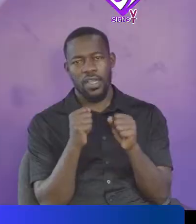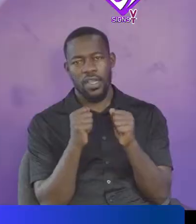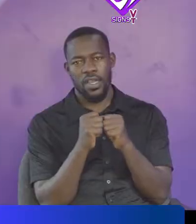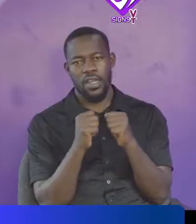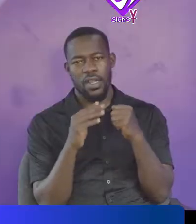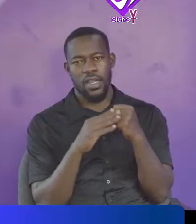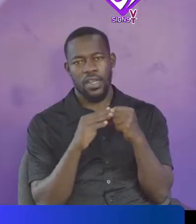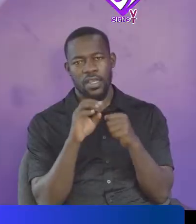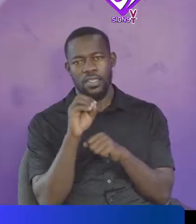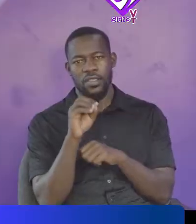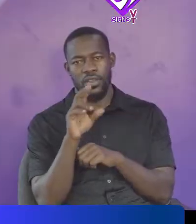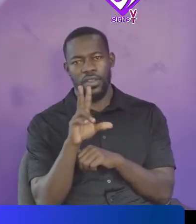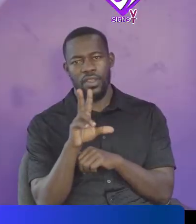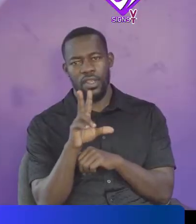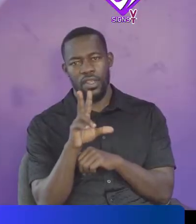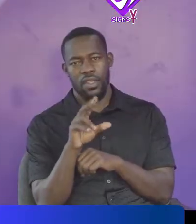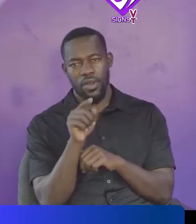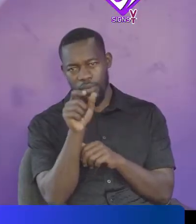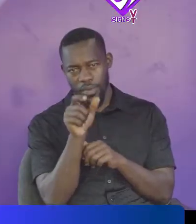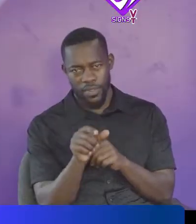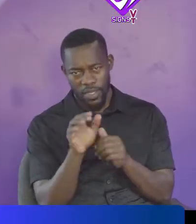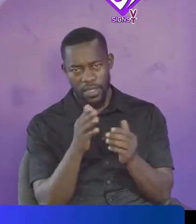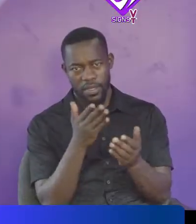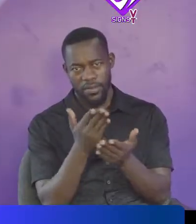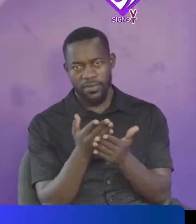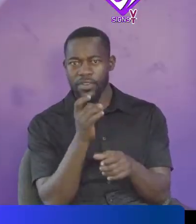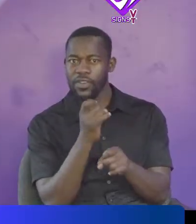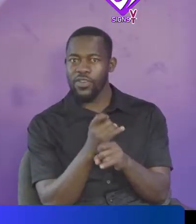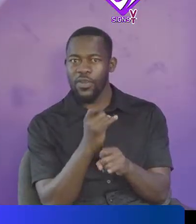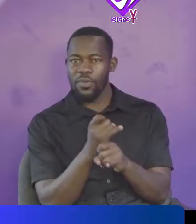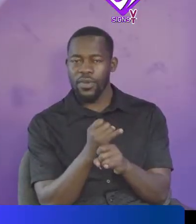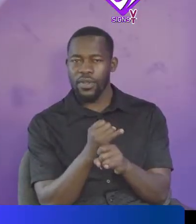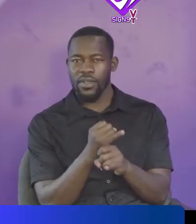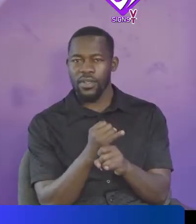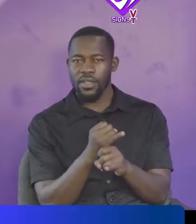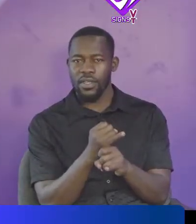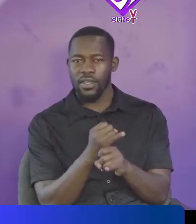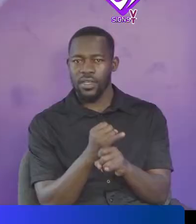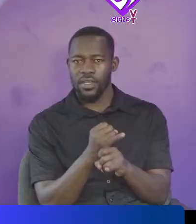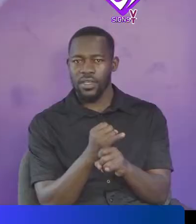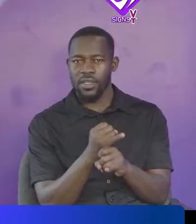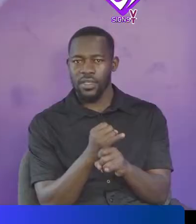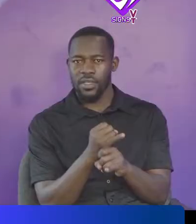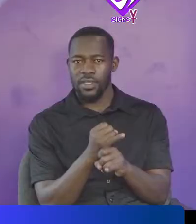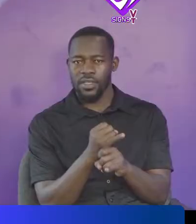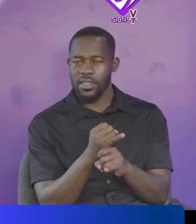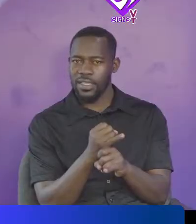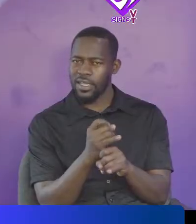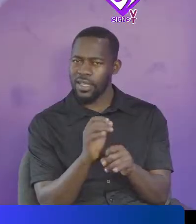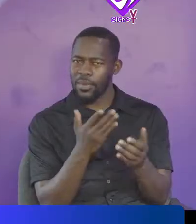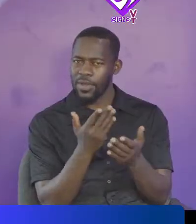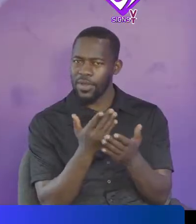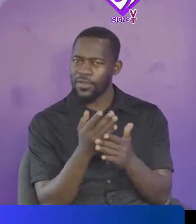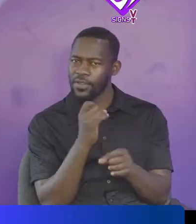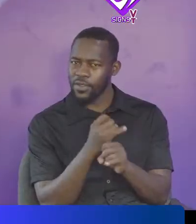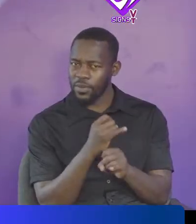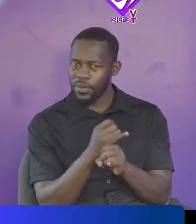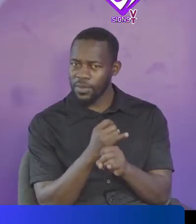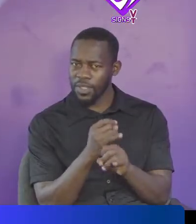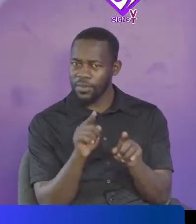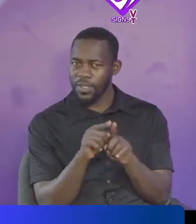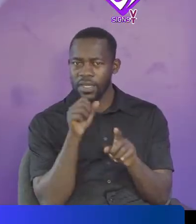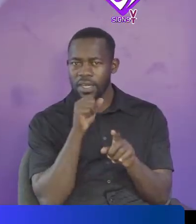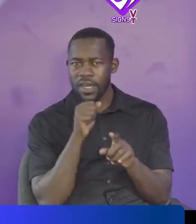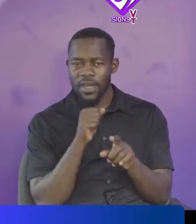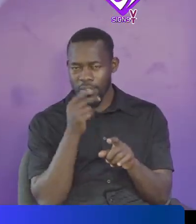1903. The job, what job were they applying for? Would you even apply for jobs those days? I remember our grandparents used to tell